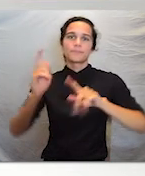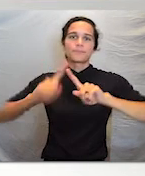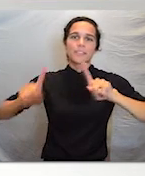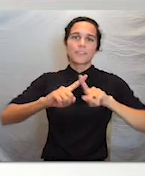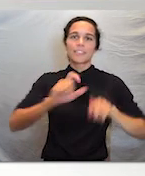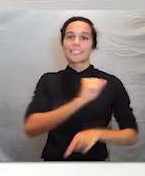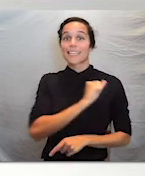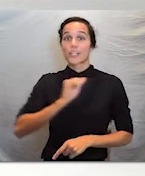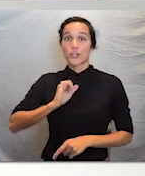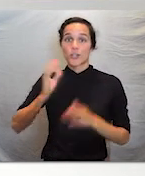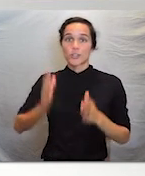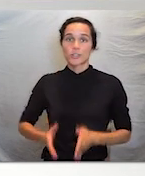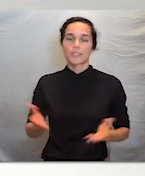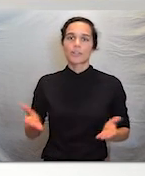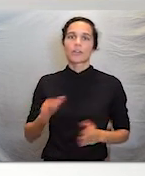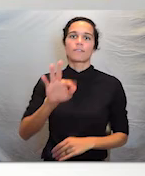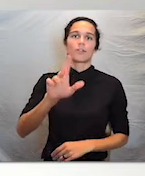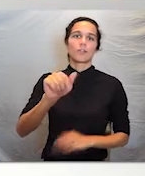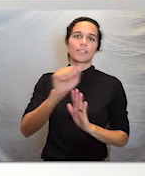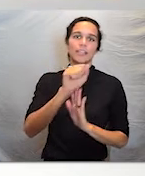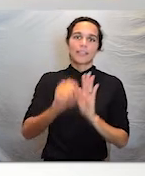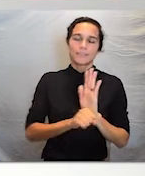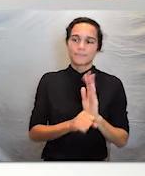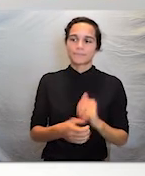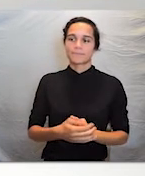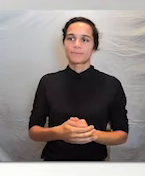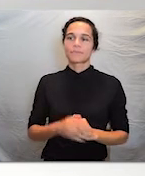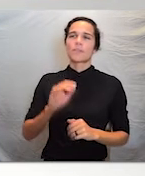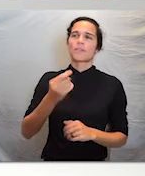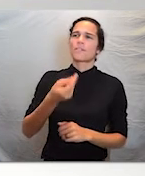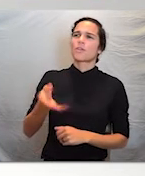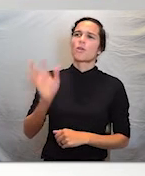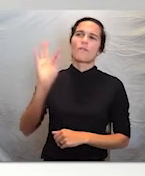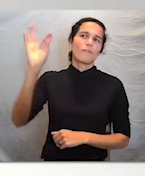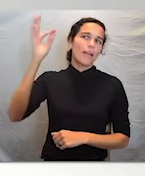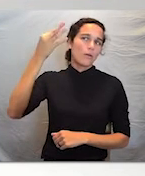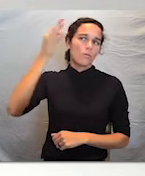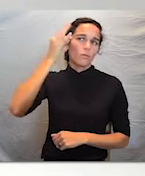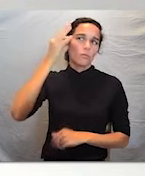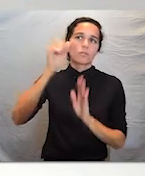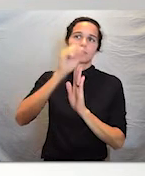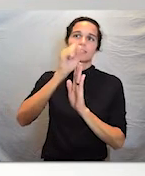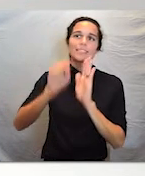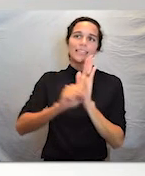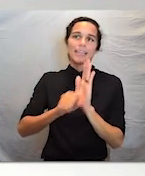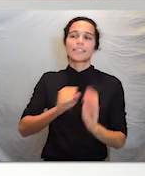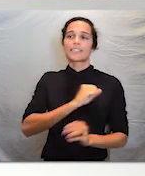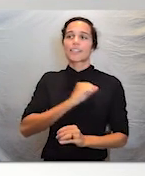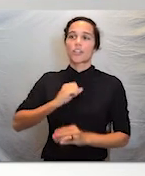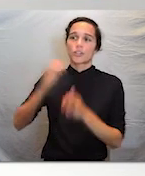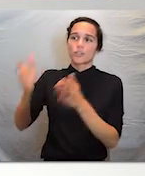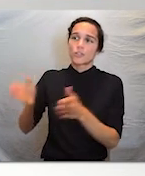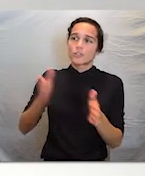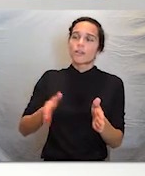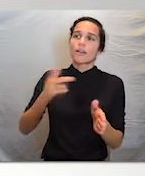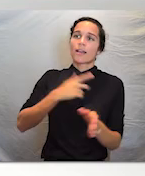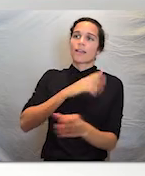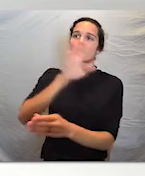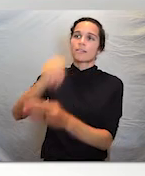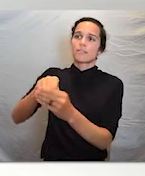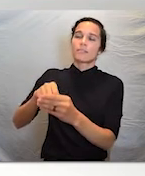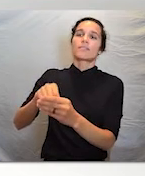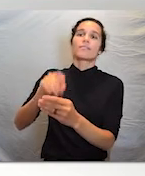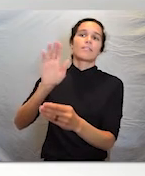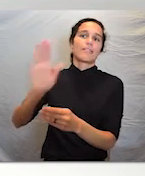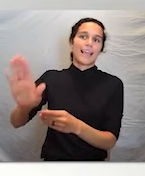and some federal state senators for their campaigns, and I worked in their